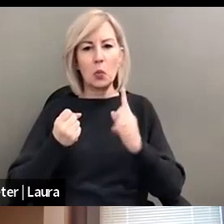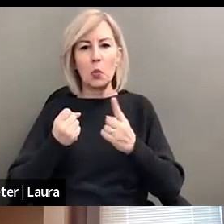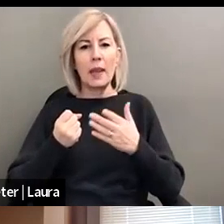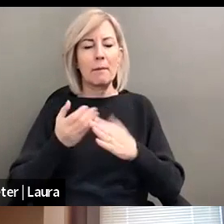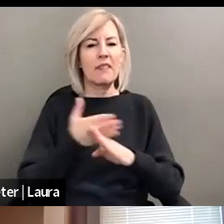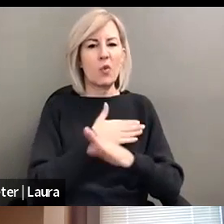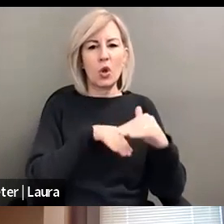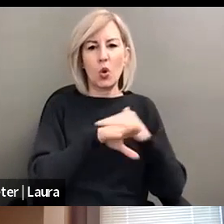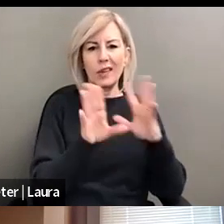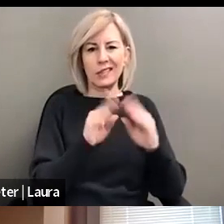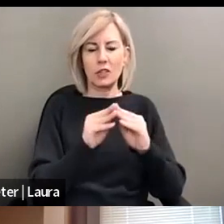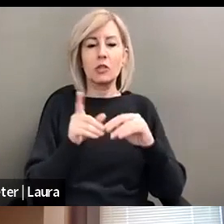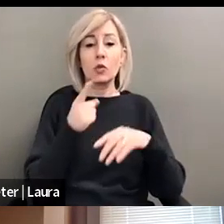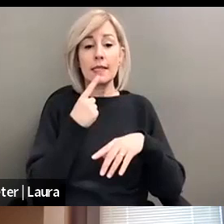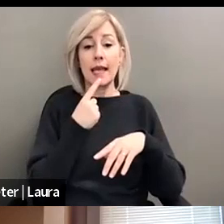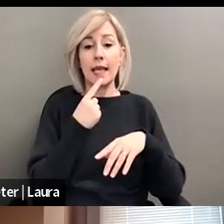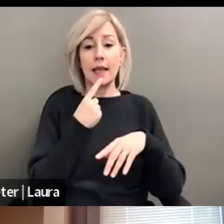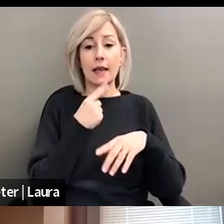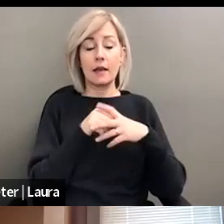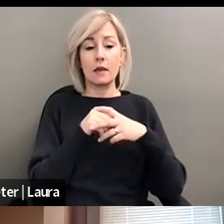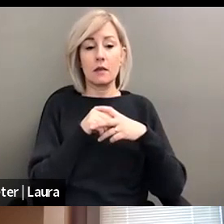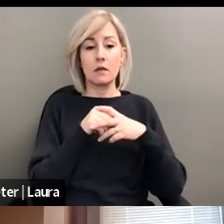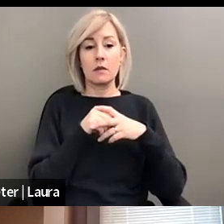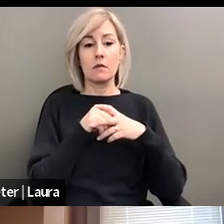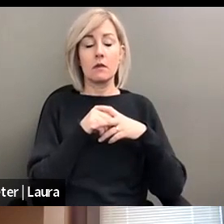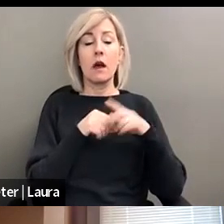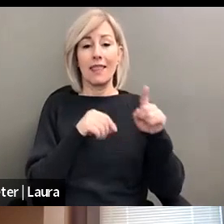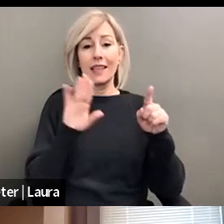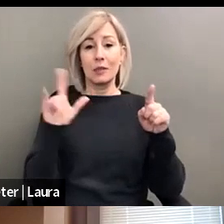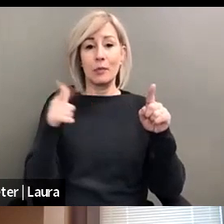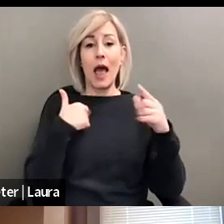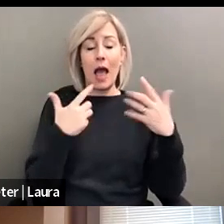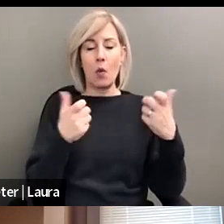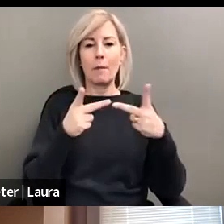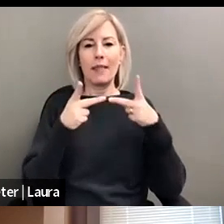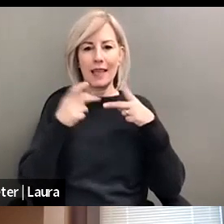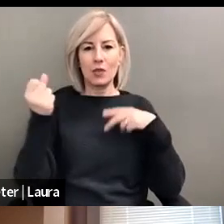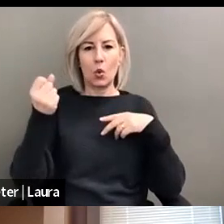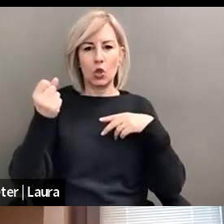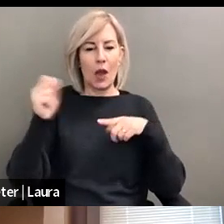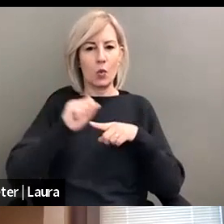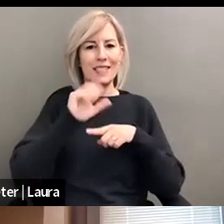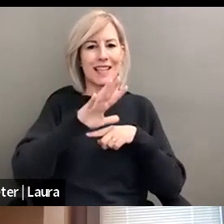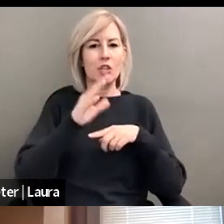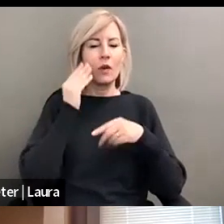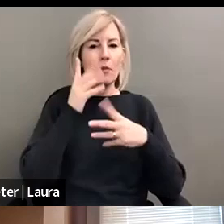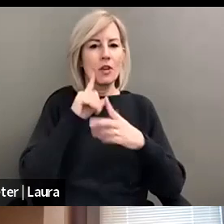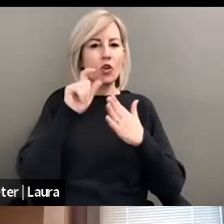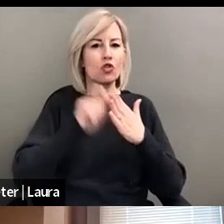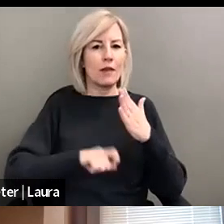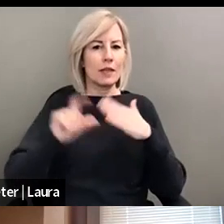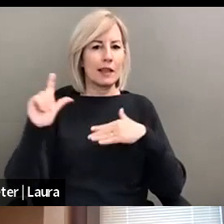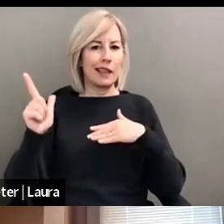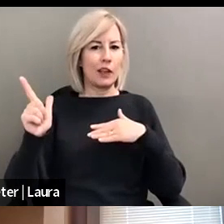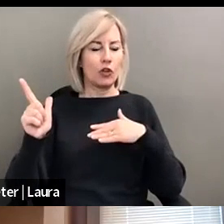go to session, and you can say, this is a bill, I want a placeholder. I'll send you information for drafting at a later